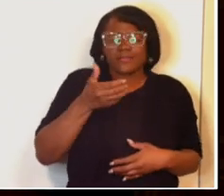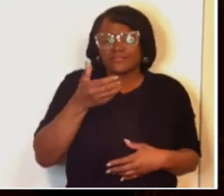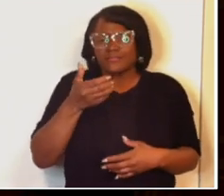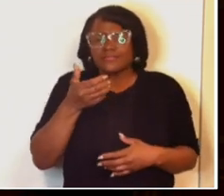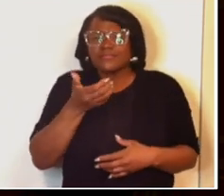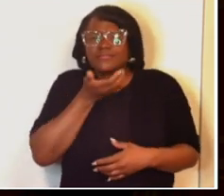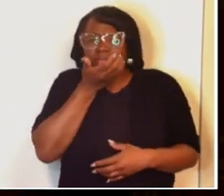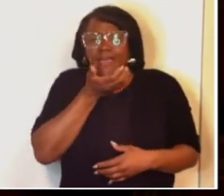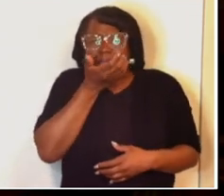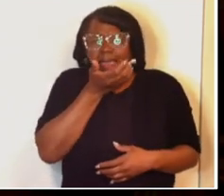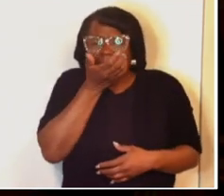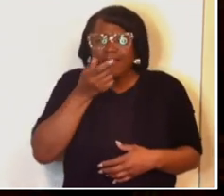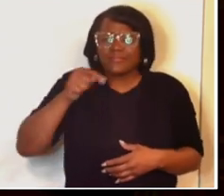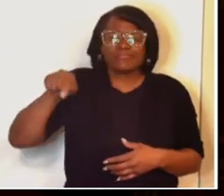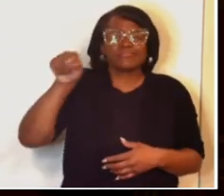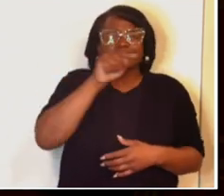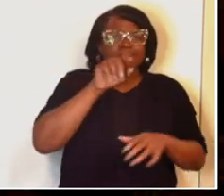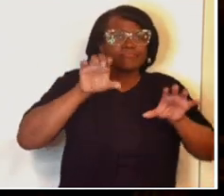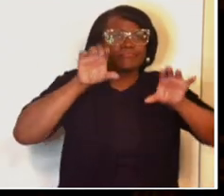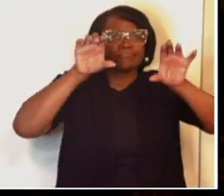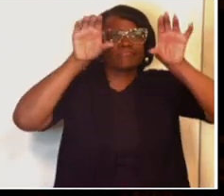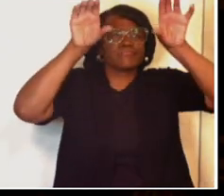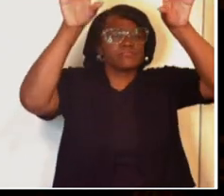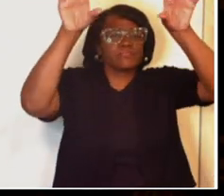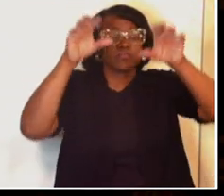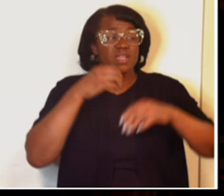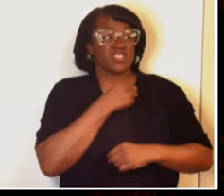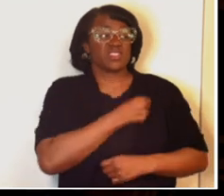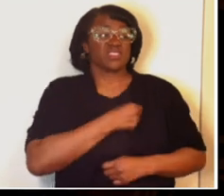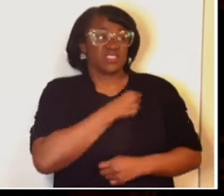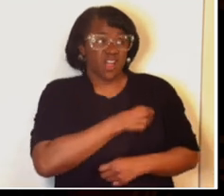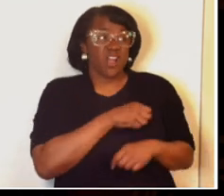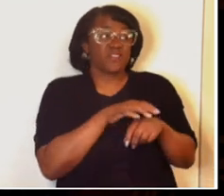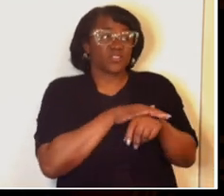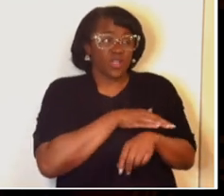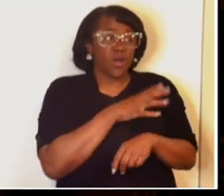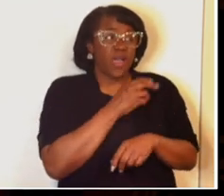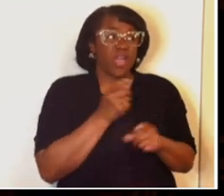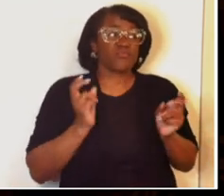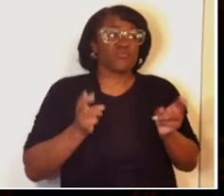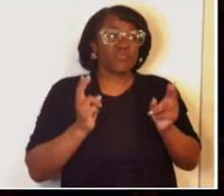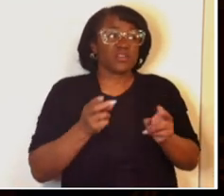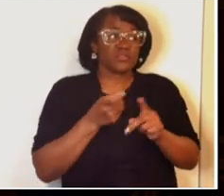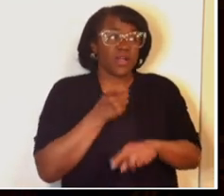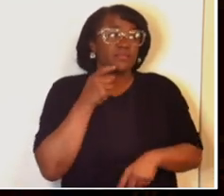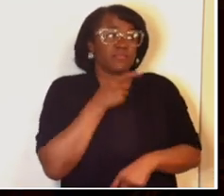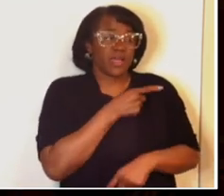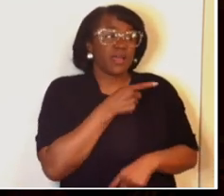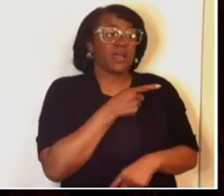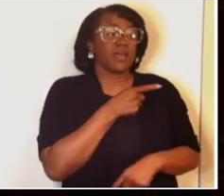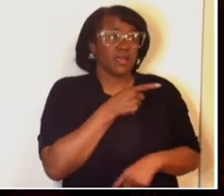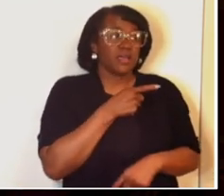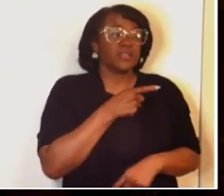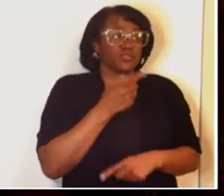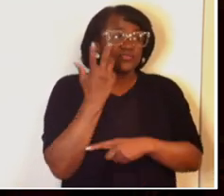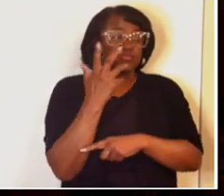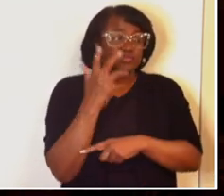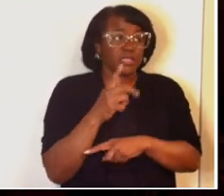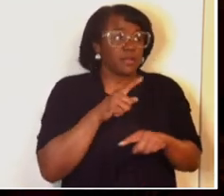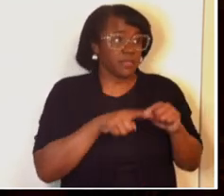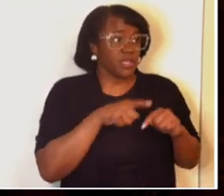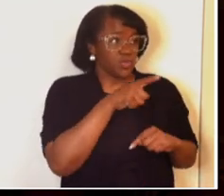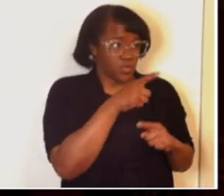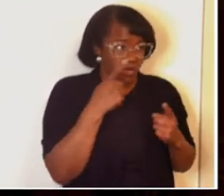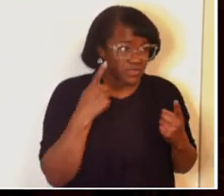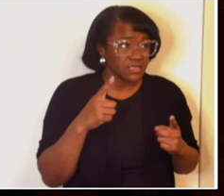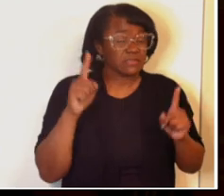high. "We are sorry for the delay as well as the rush to pull you from the sanctuary of the tree, but you have succeeded in